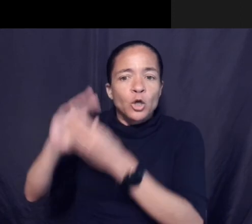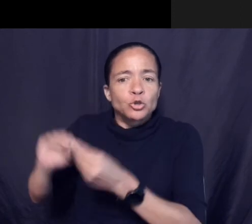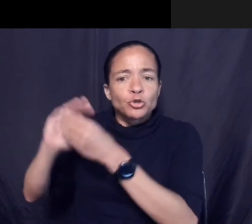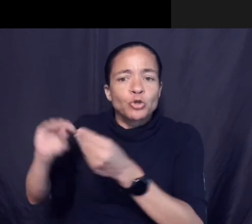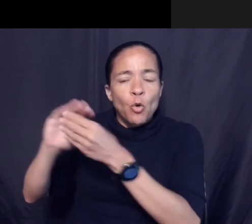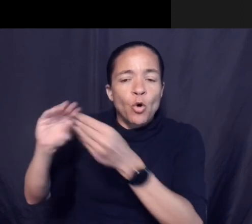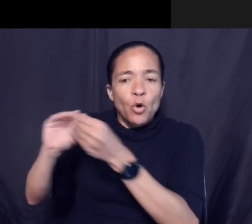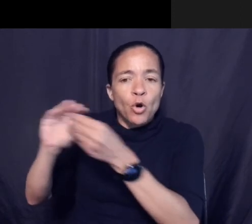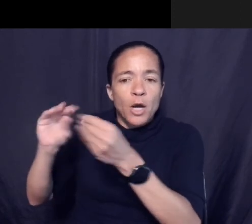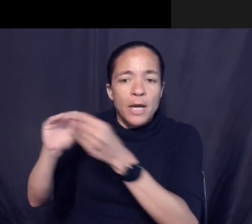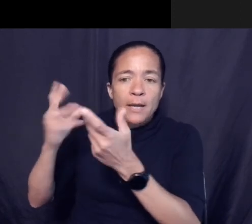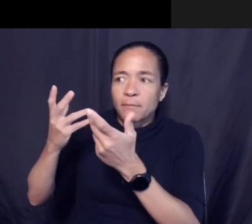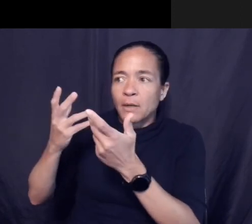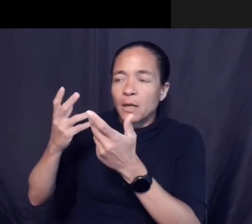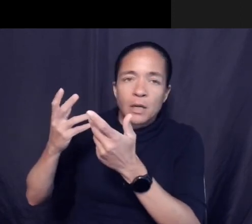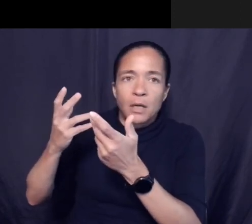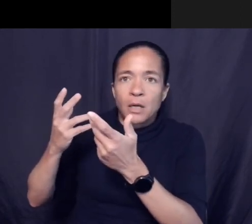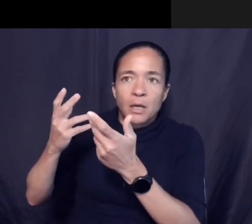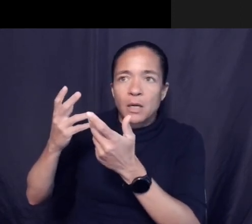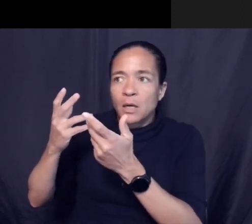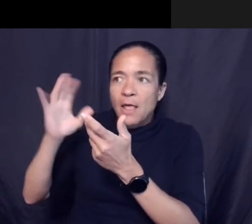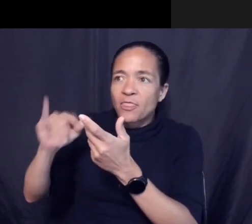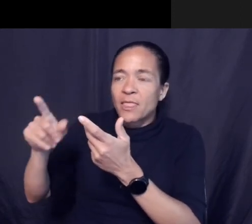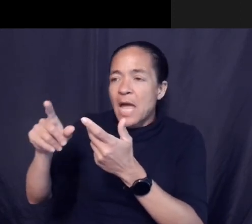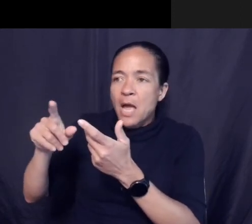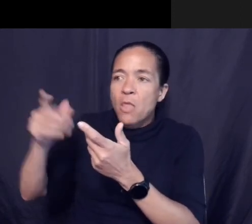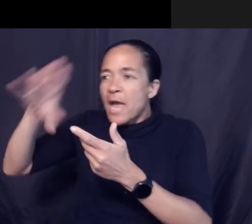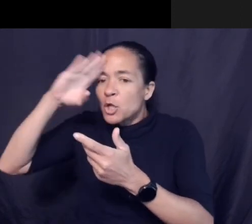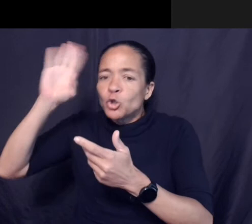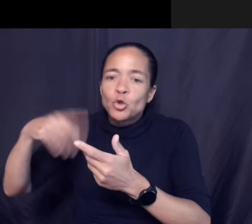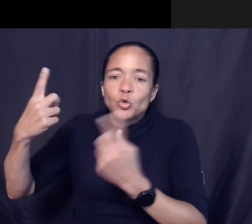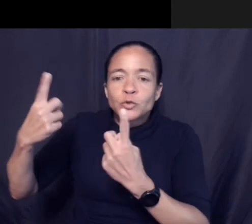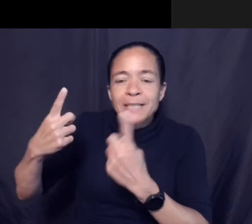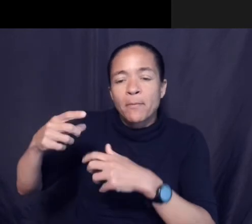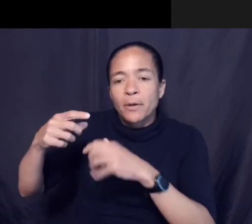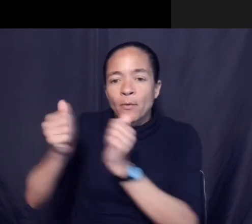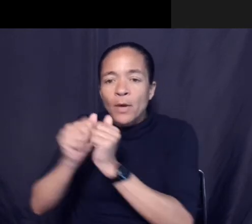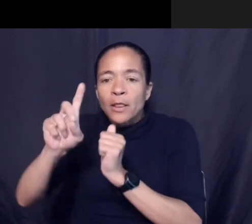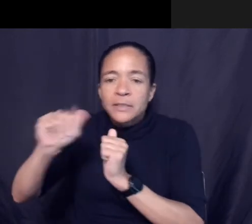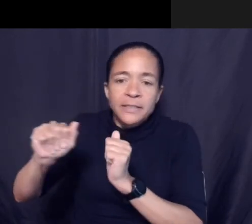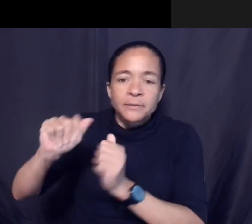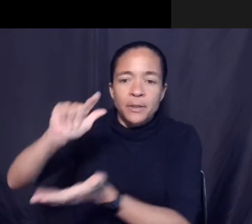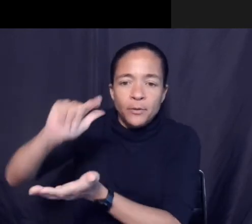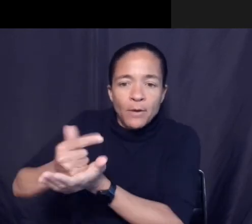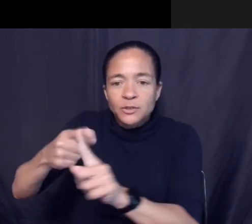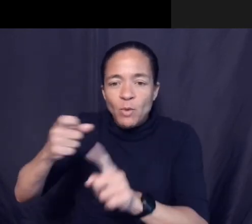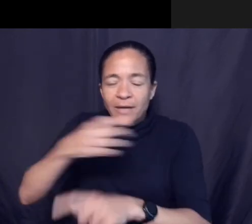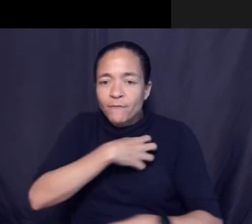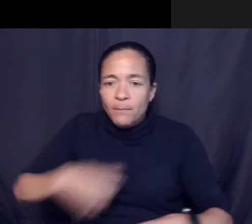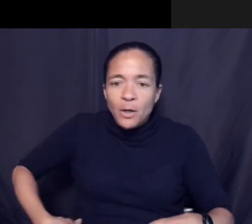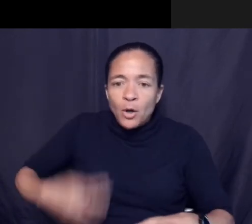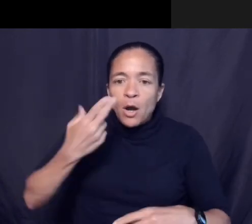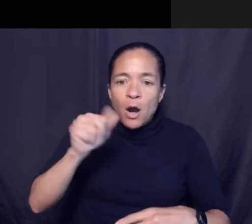with a disability but ended up graduating from Harvard, you know, these inspirational stories. And that was hard for me to deal with, because I thought,